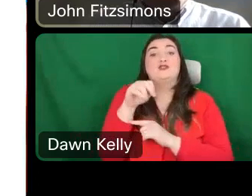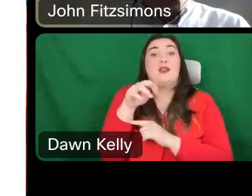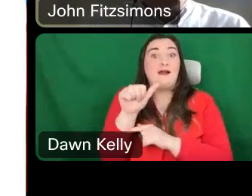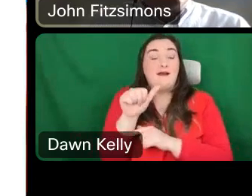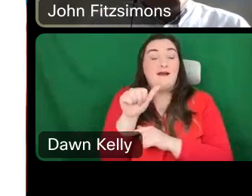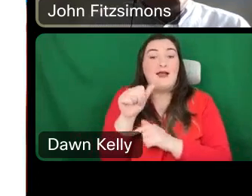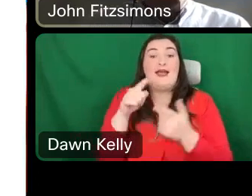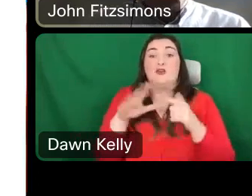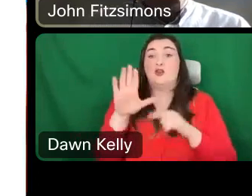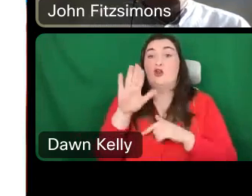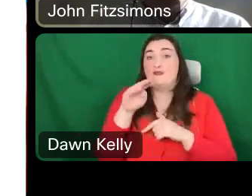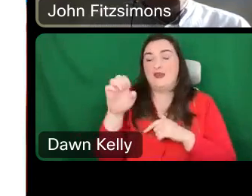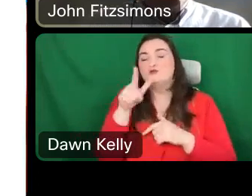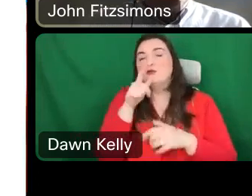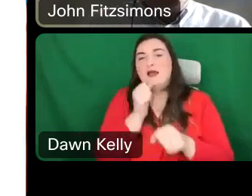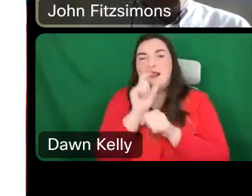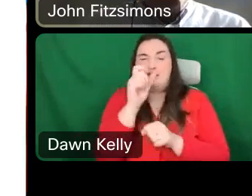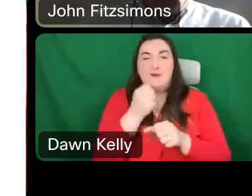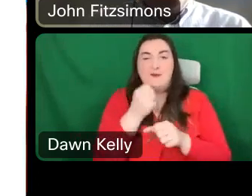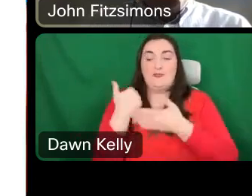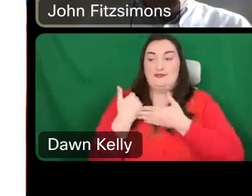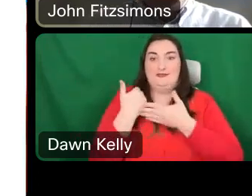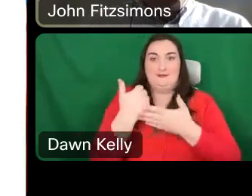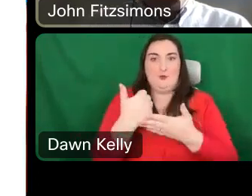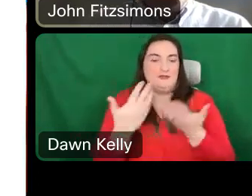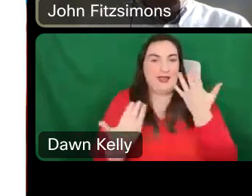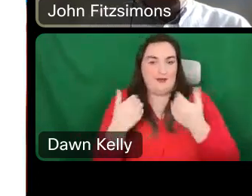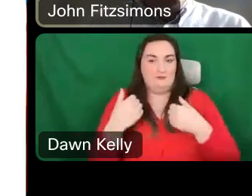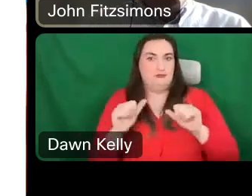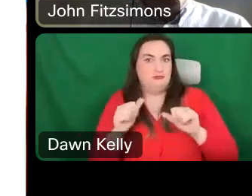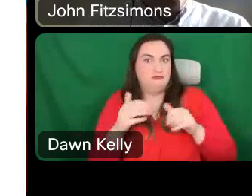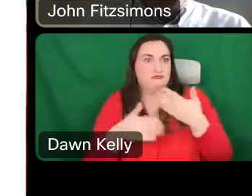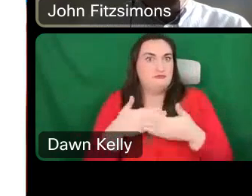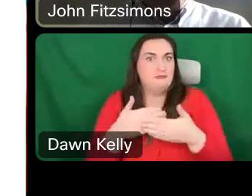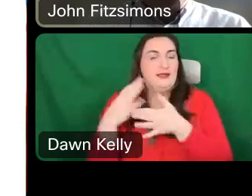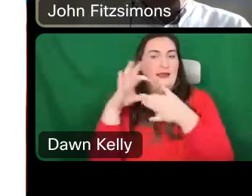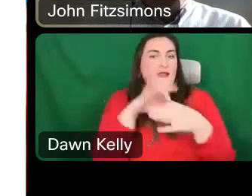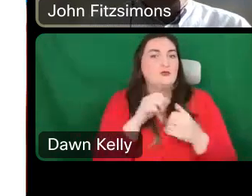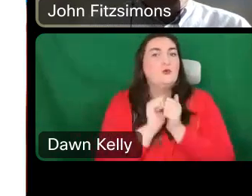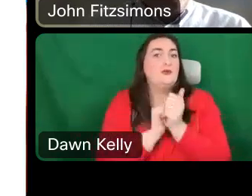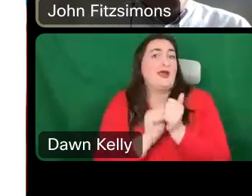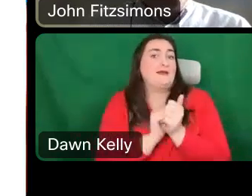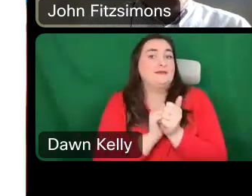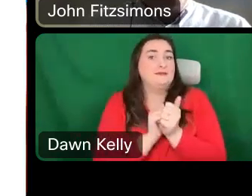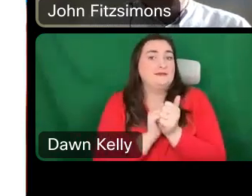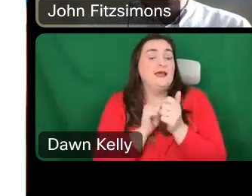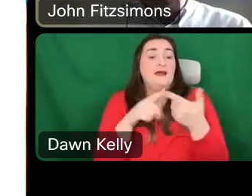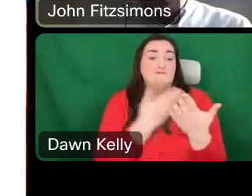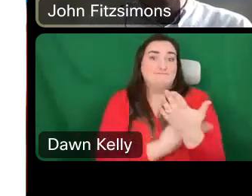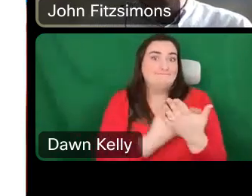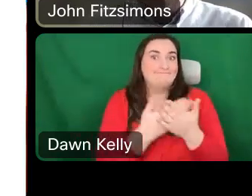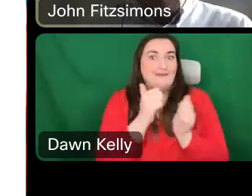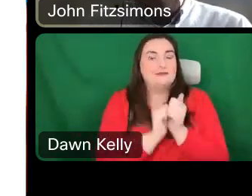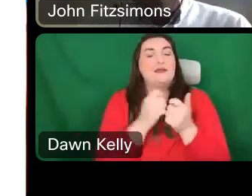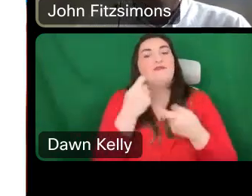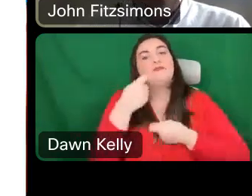to talk about some of the supporting implementation issues regarding the Act. And then we'll bring it together and hopefully